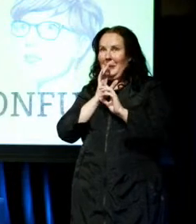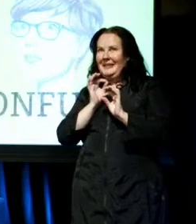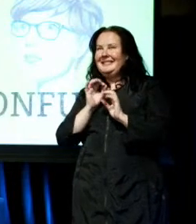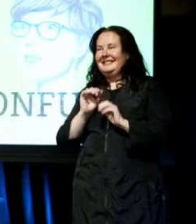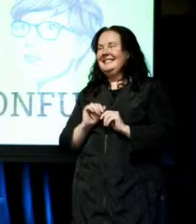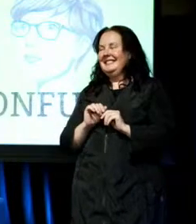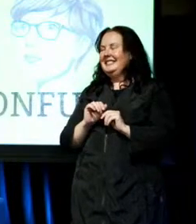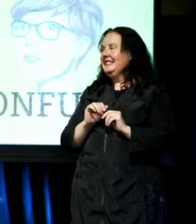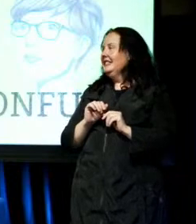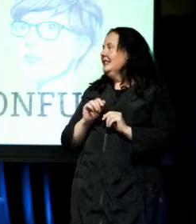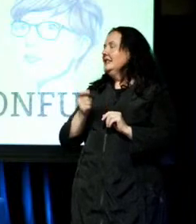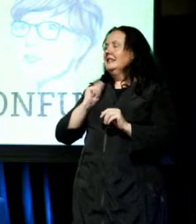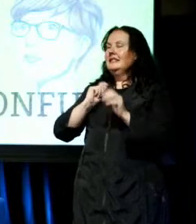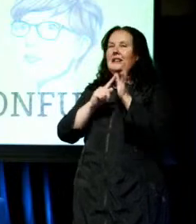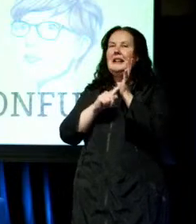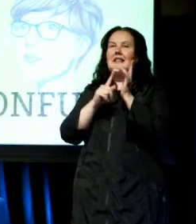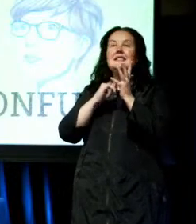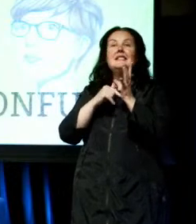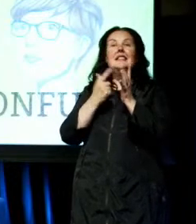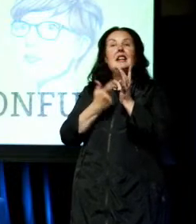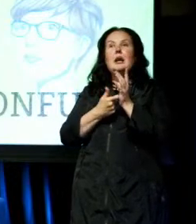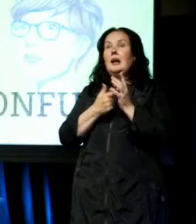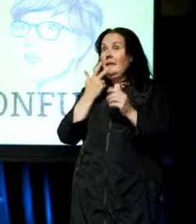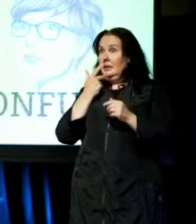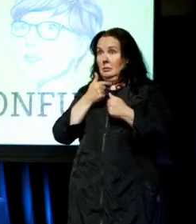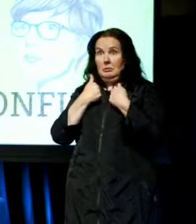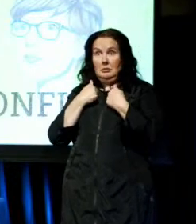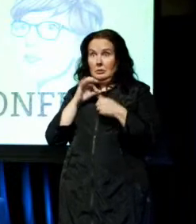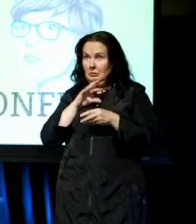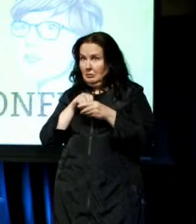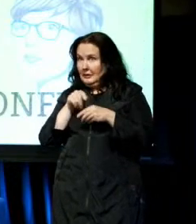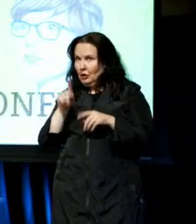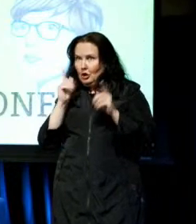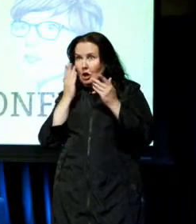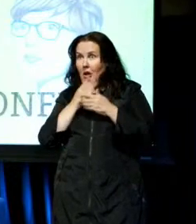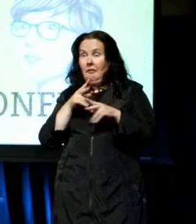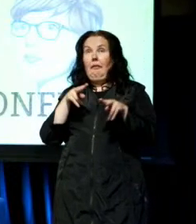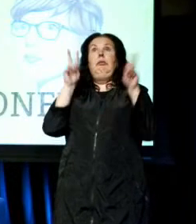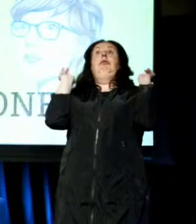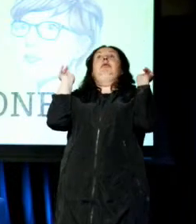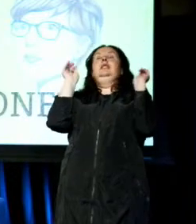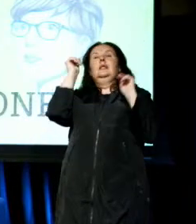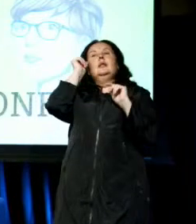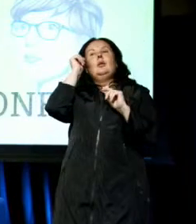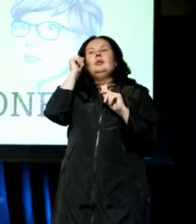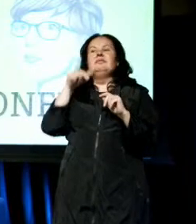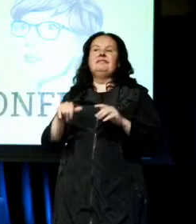I know. And if we don't do that tonight, we'll know that this podcast is a failure.